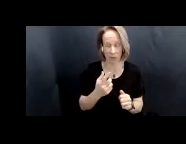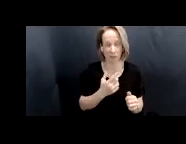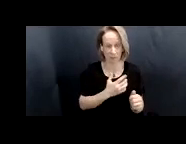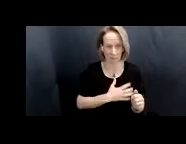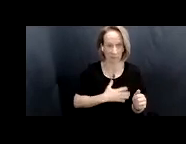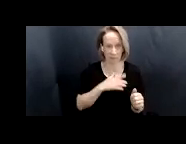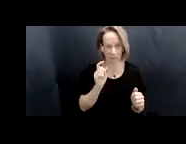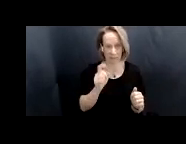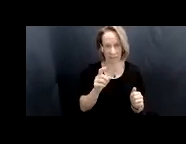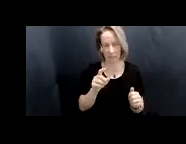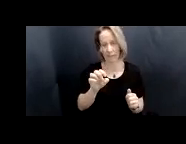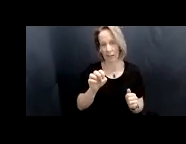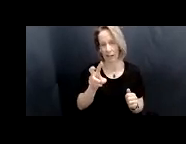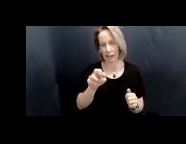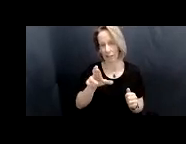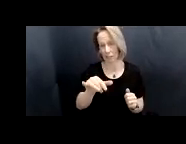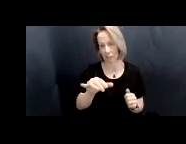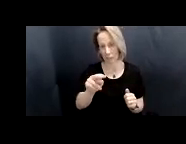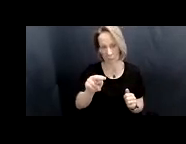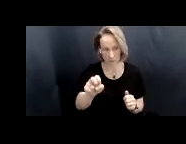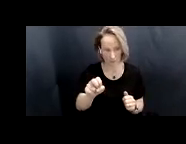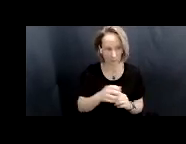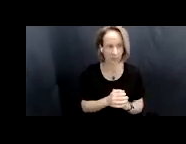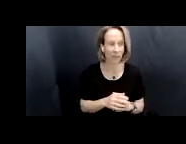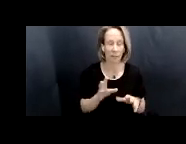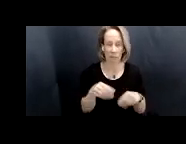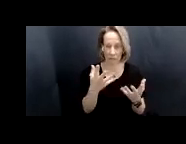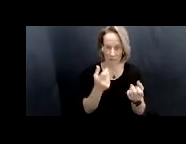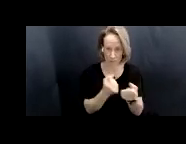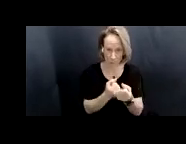services, support and advocacy to survivors and family,